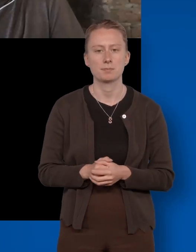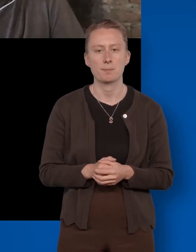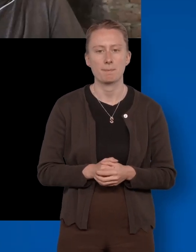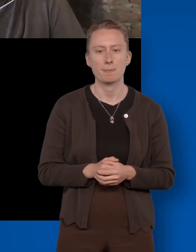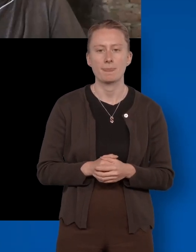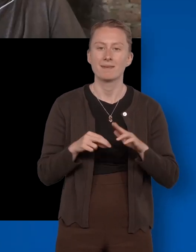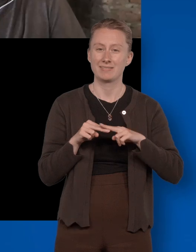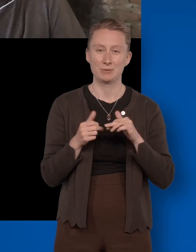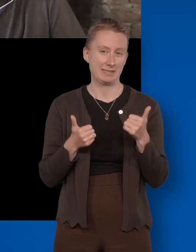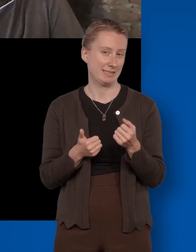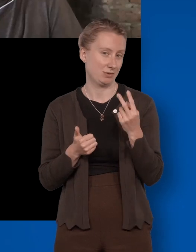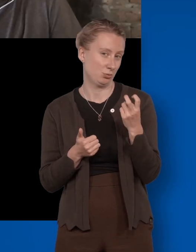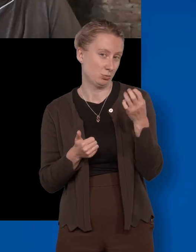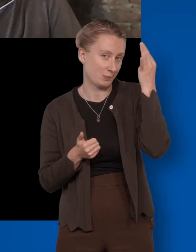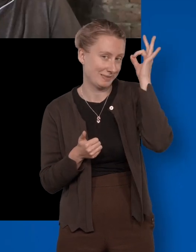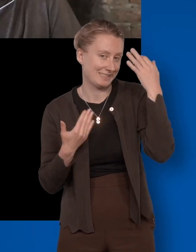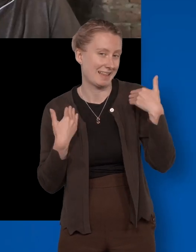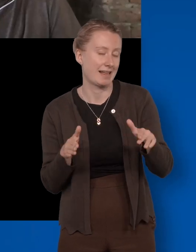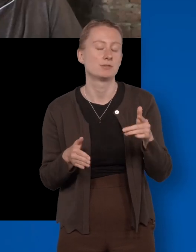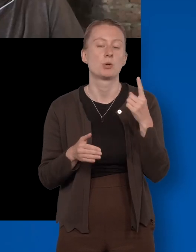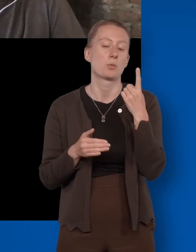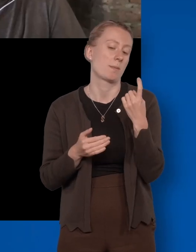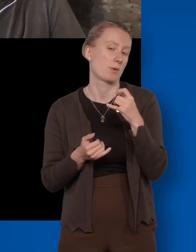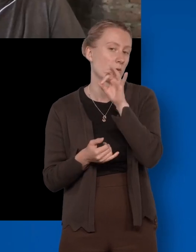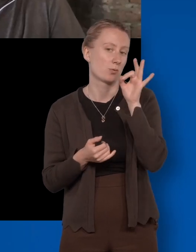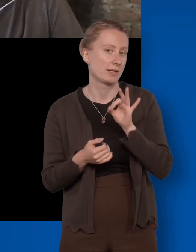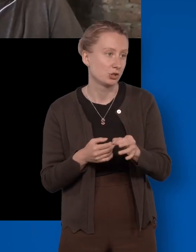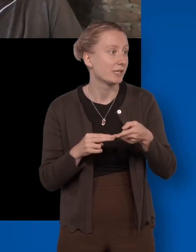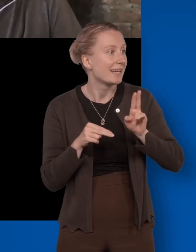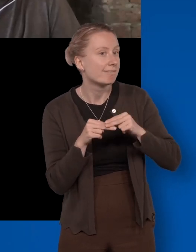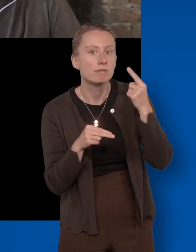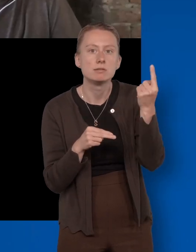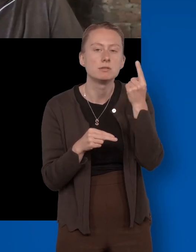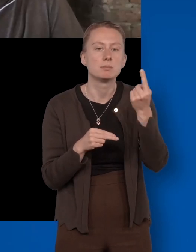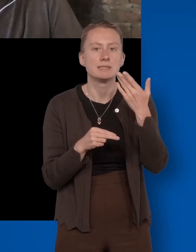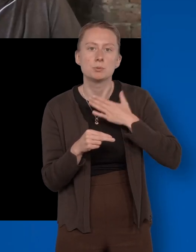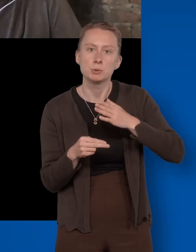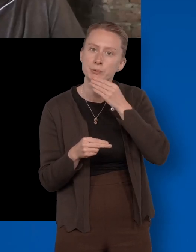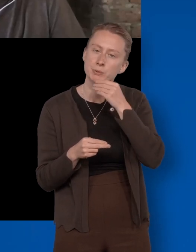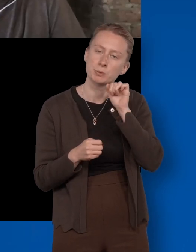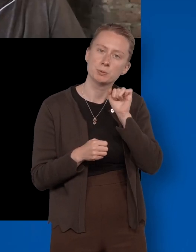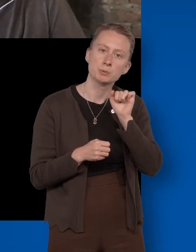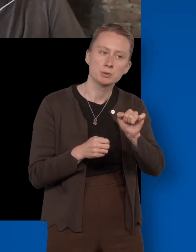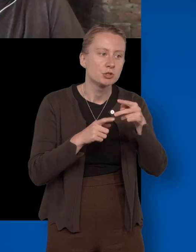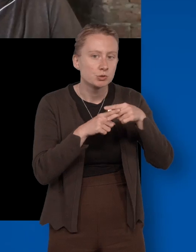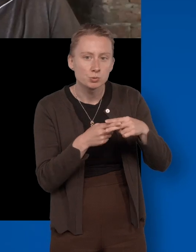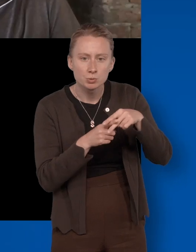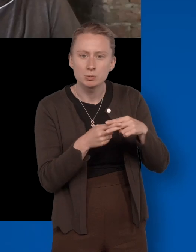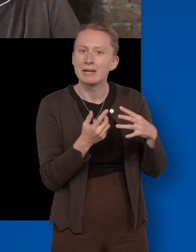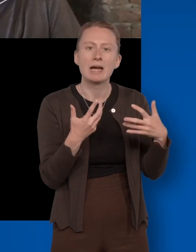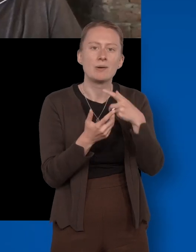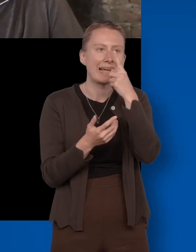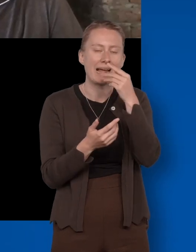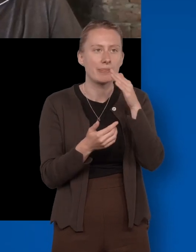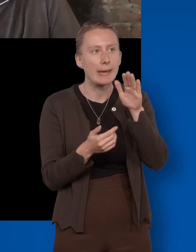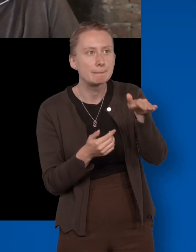Okay, just because we've got a final 2 minutes, I was going to ask a final question, which is, if somebody wants to make use of this tool,